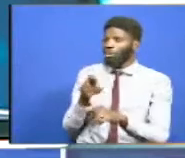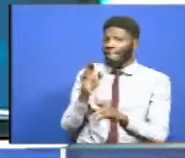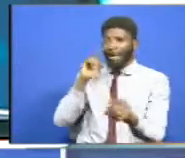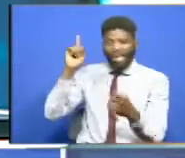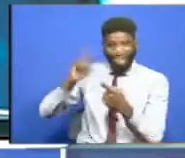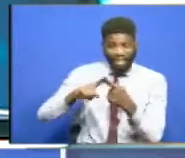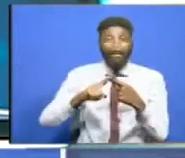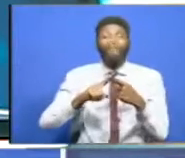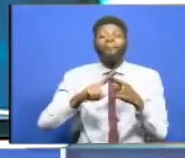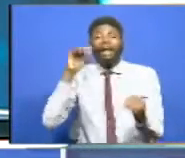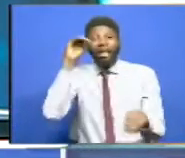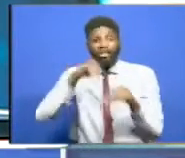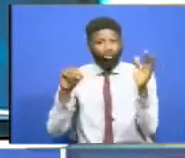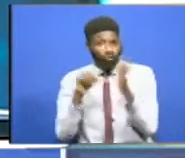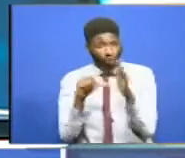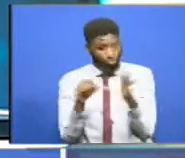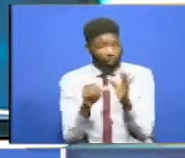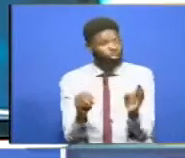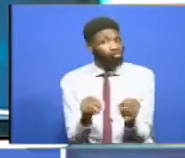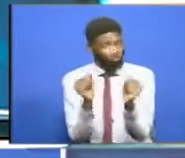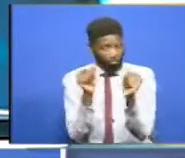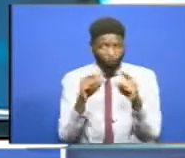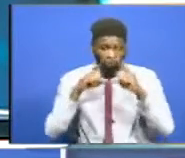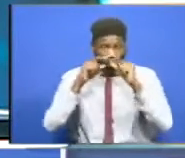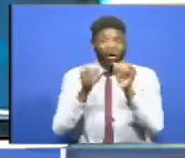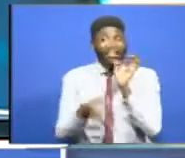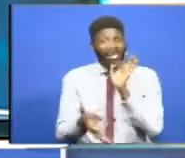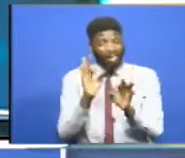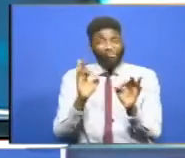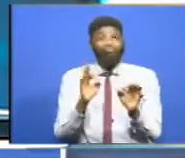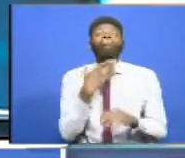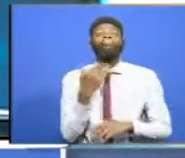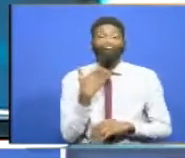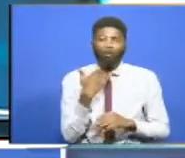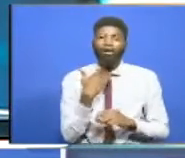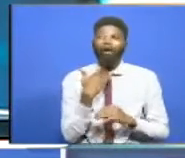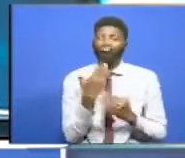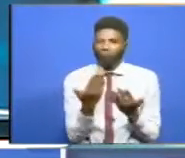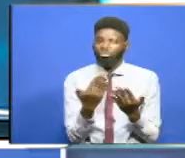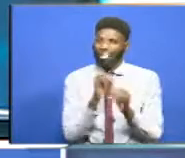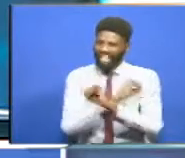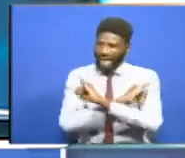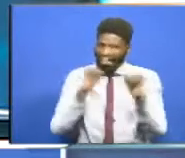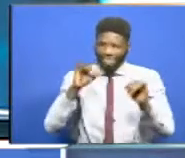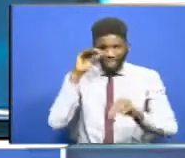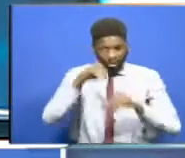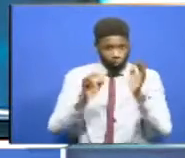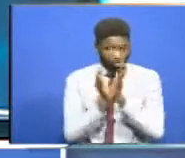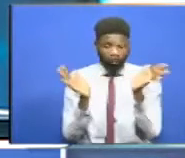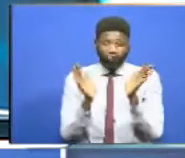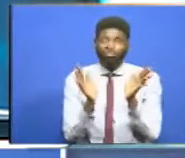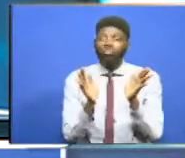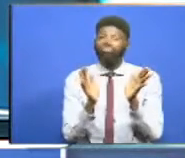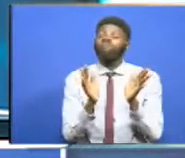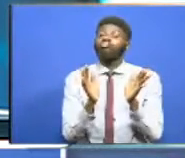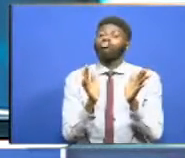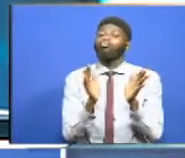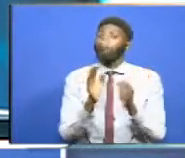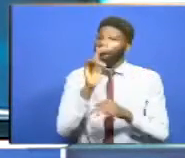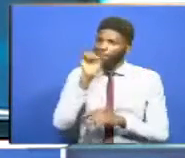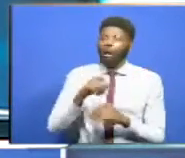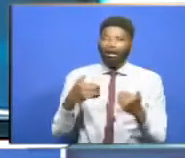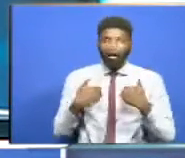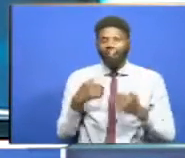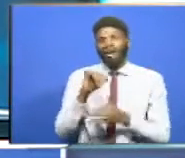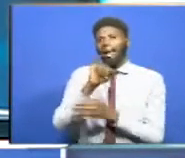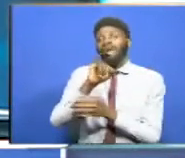electoral injustices stated that if a credible general election is to be attained in the country, a duly constituted electoral